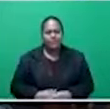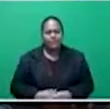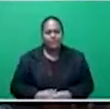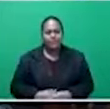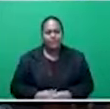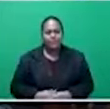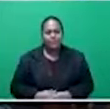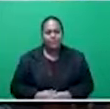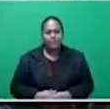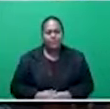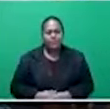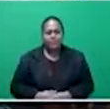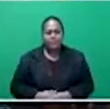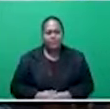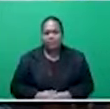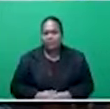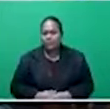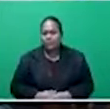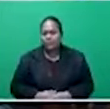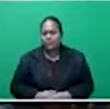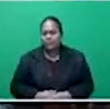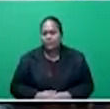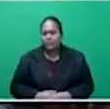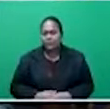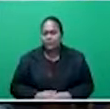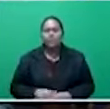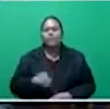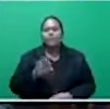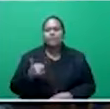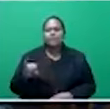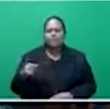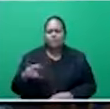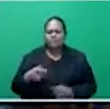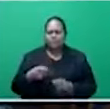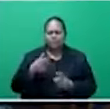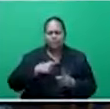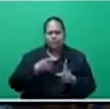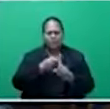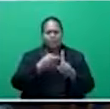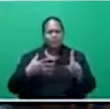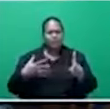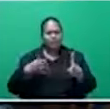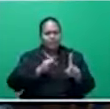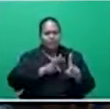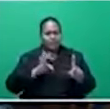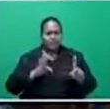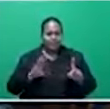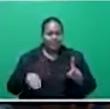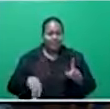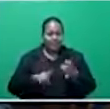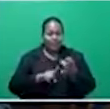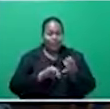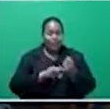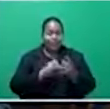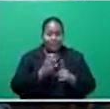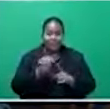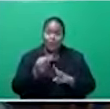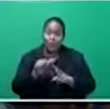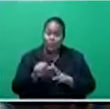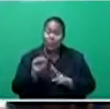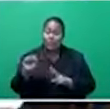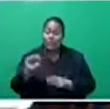So, not just being a former staff member of USP, but also his spouse is working at